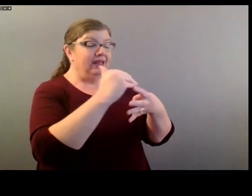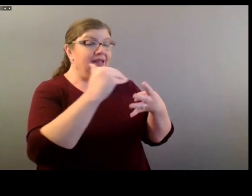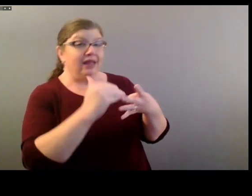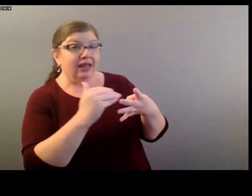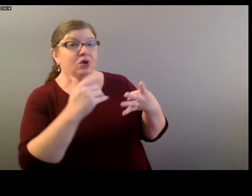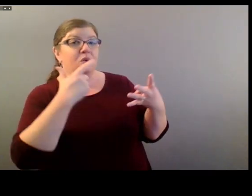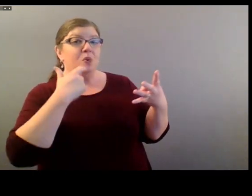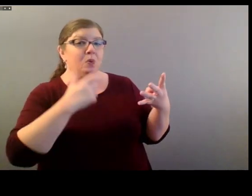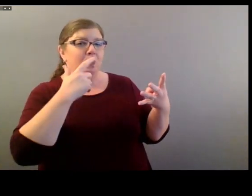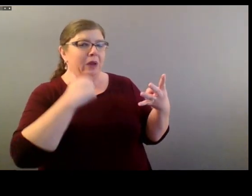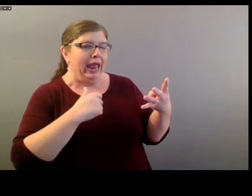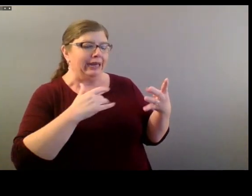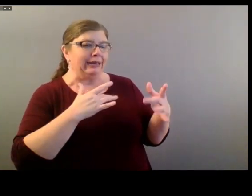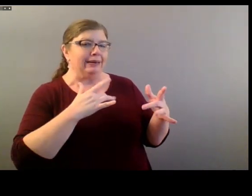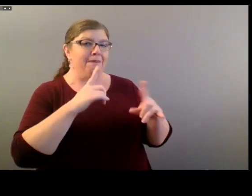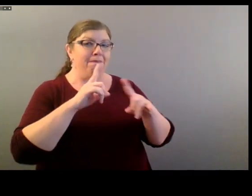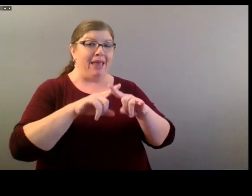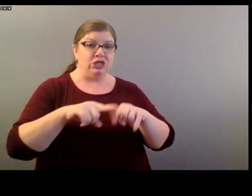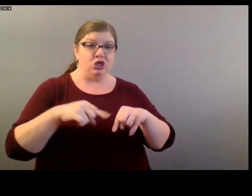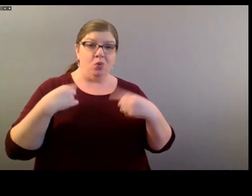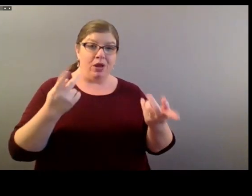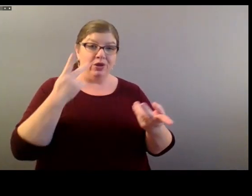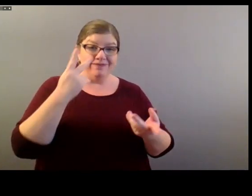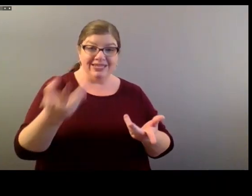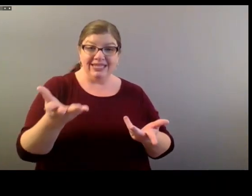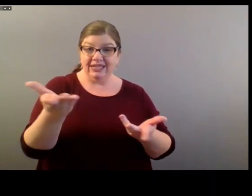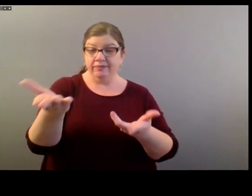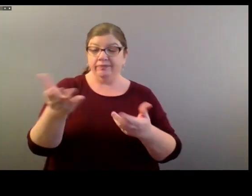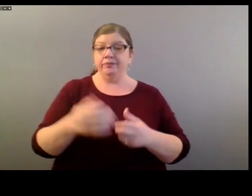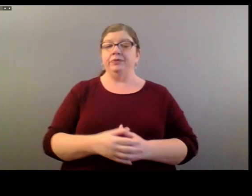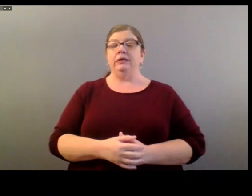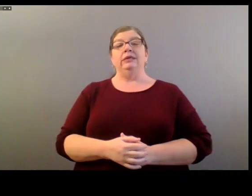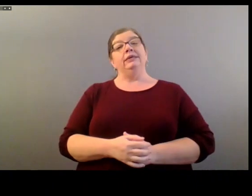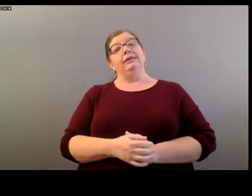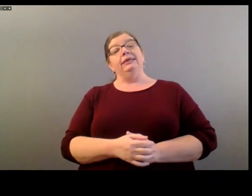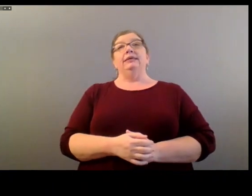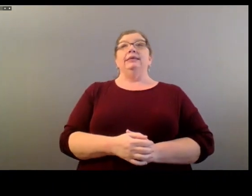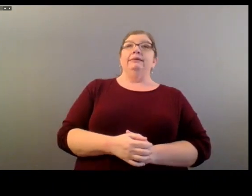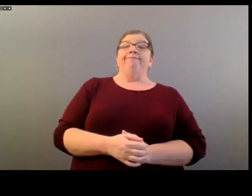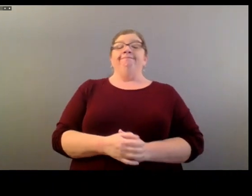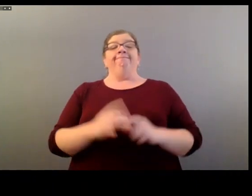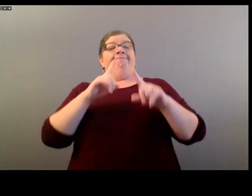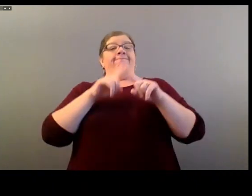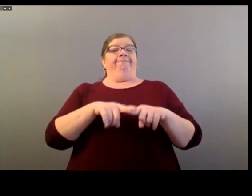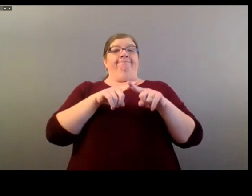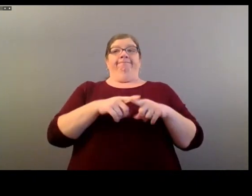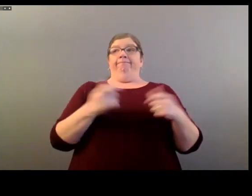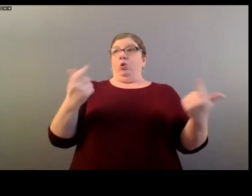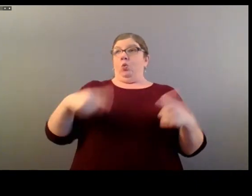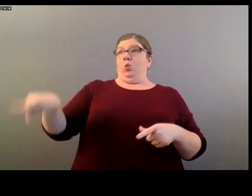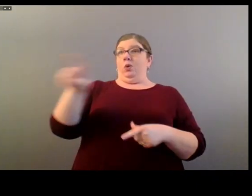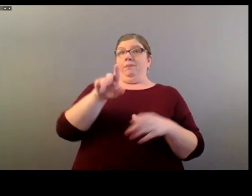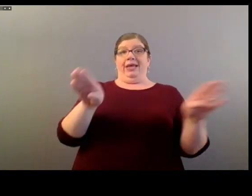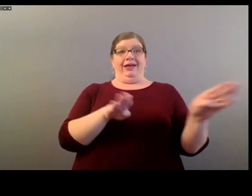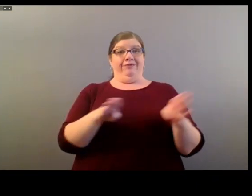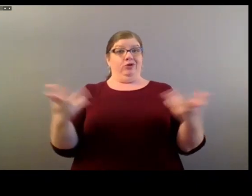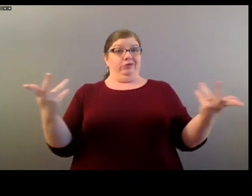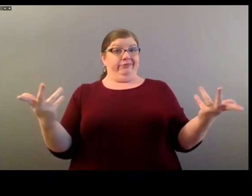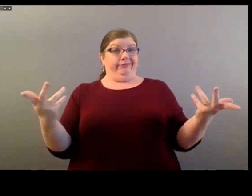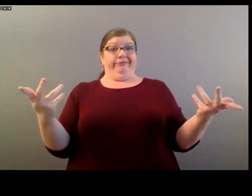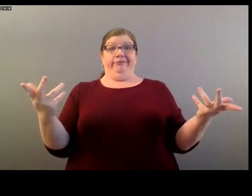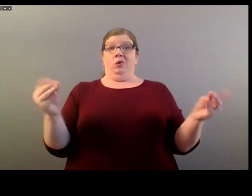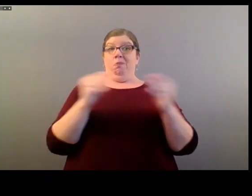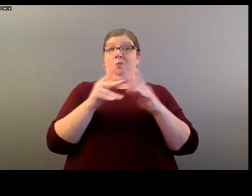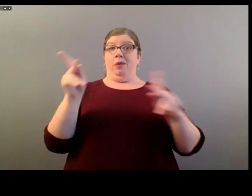that you're seeing? You know, it all depends on our collective behavior. The more people take